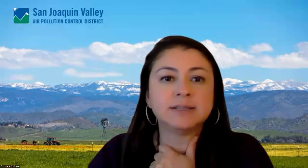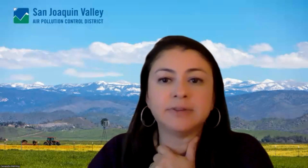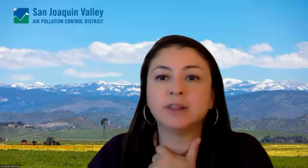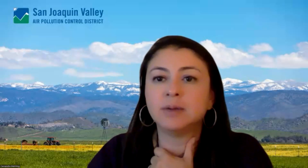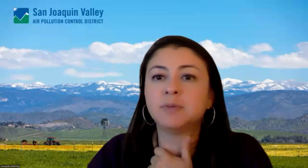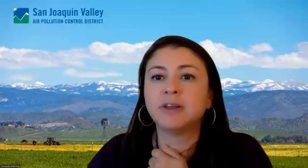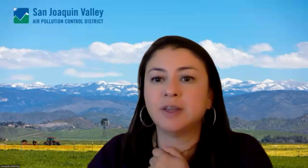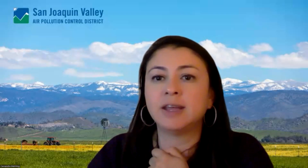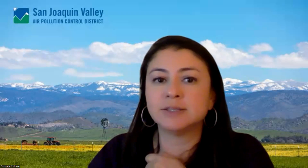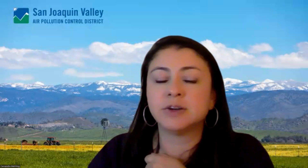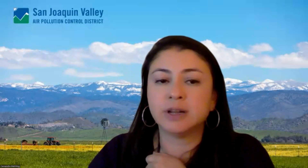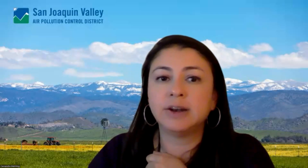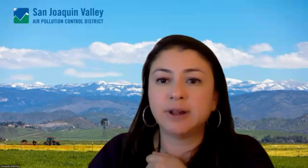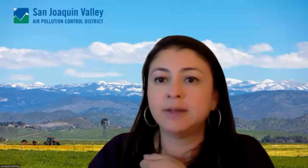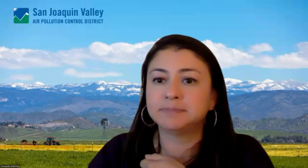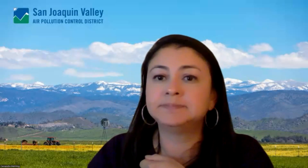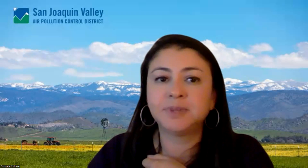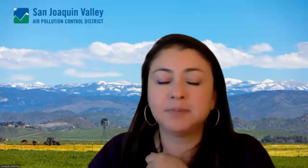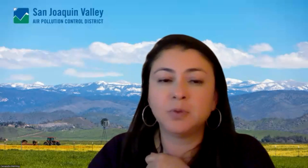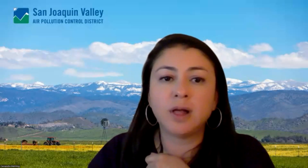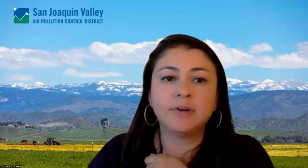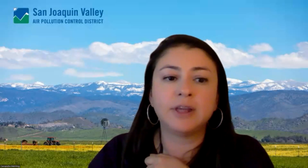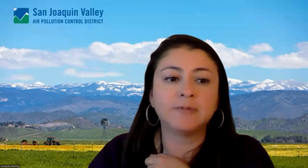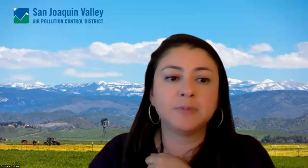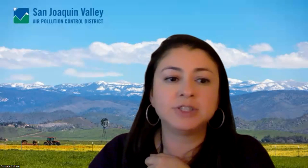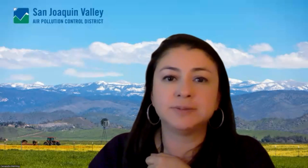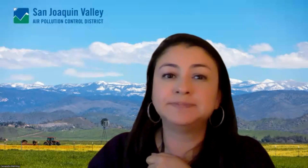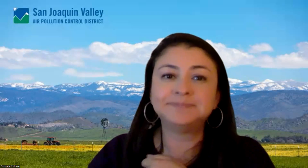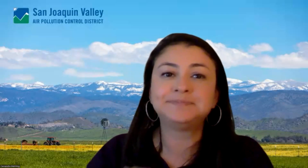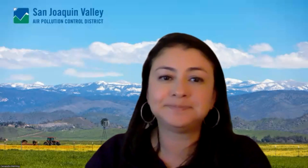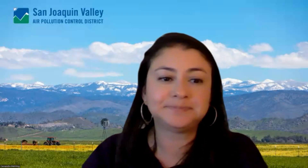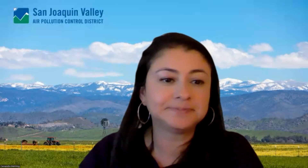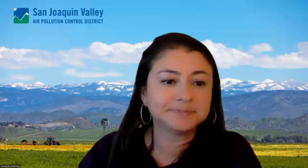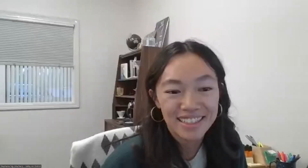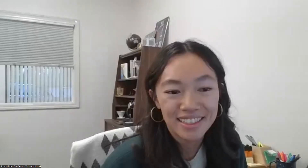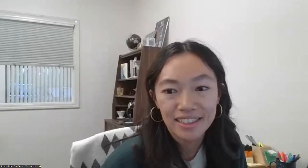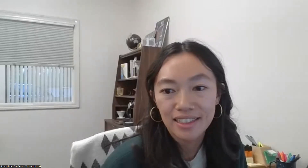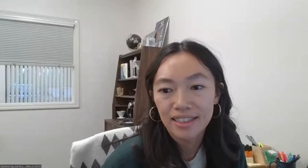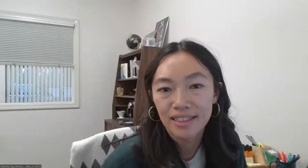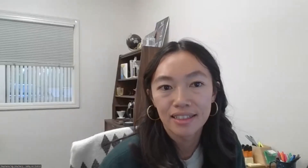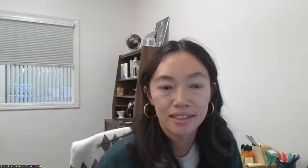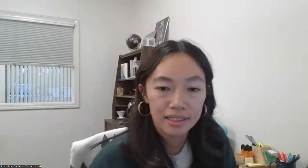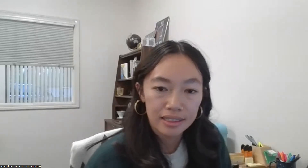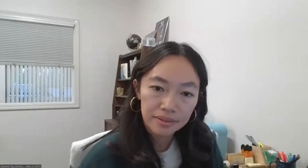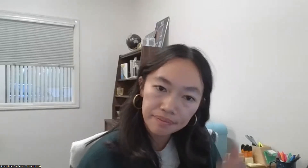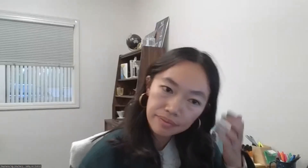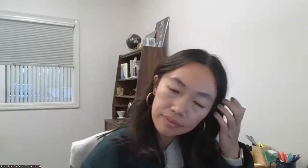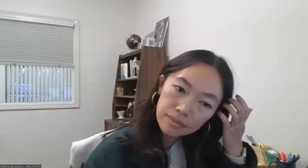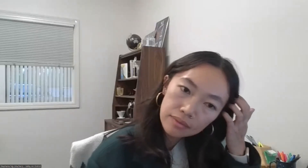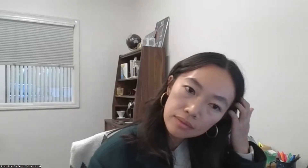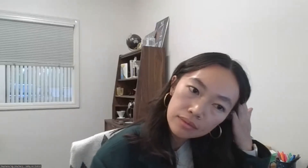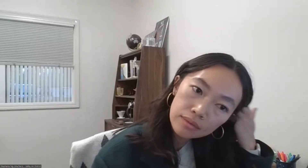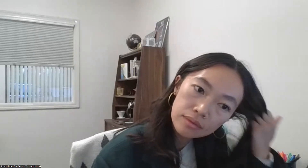but I can definitely provide that answer at a later date. Yep, Cool, we'll have thank all you. that information. Thanks.